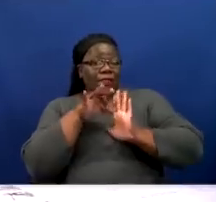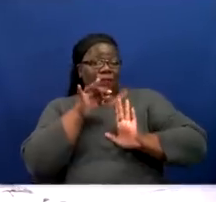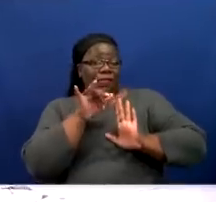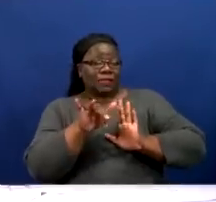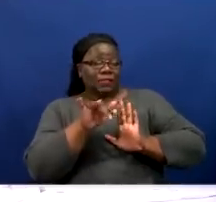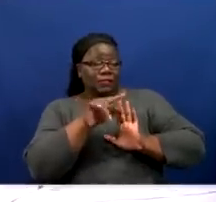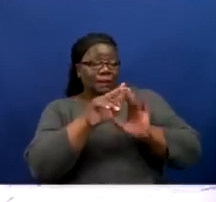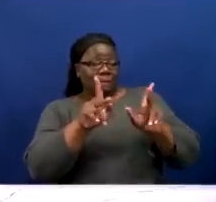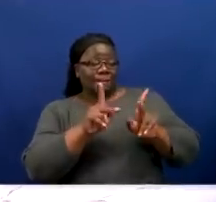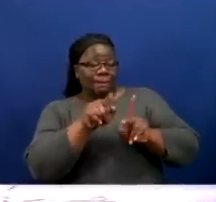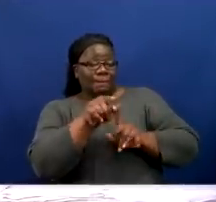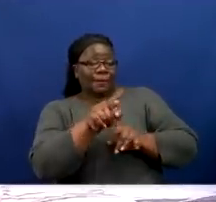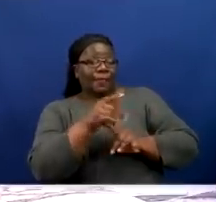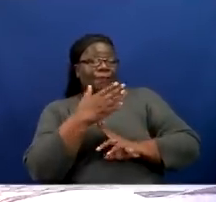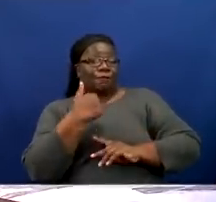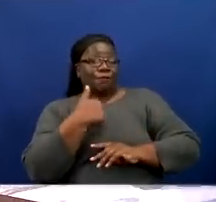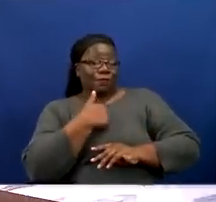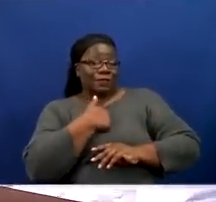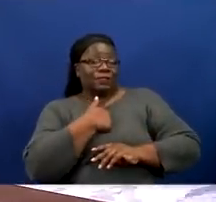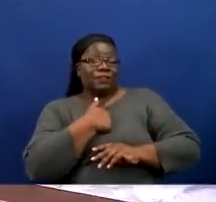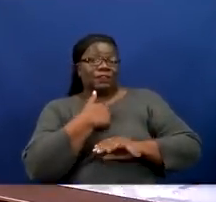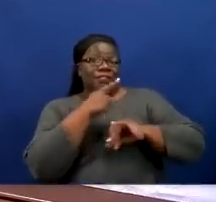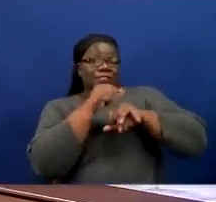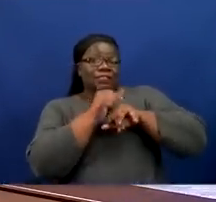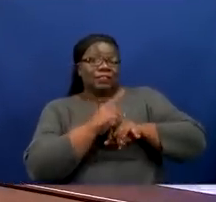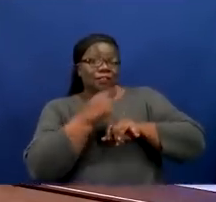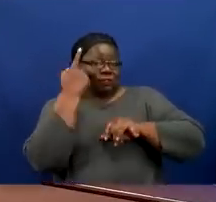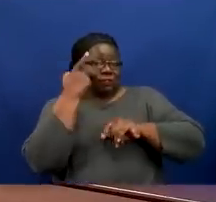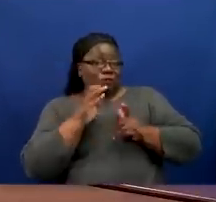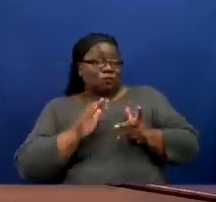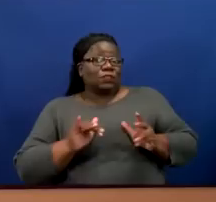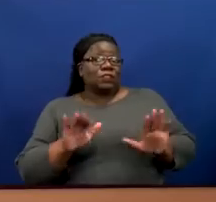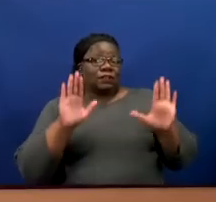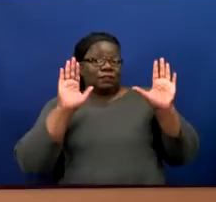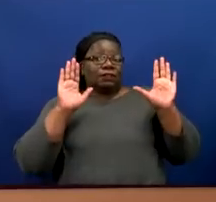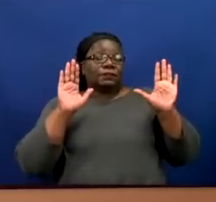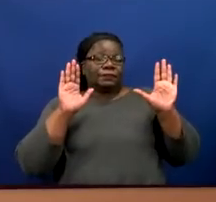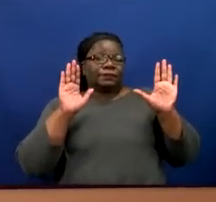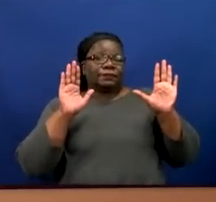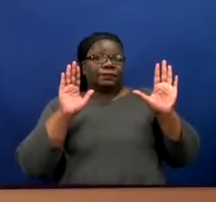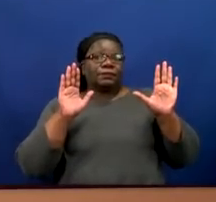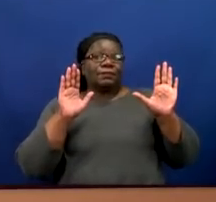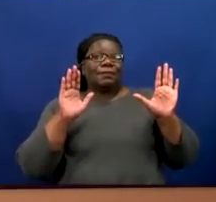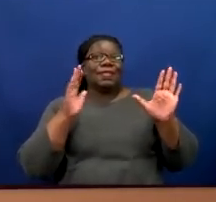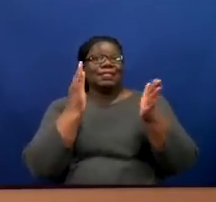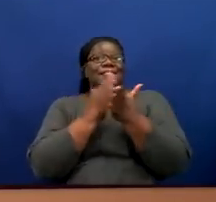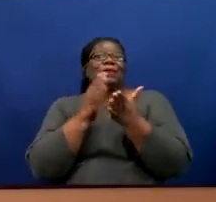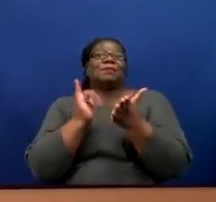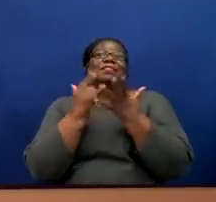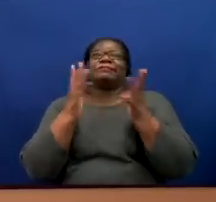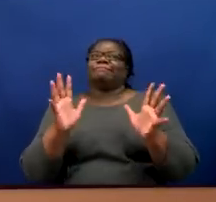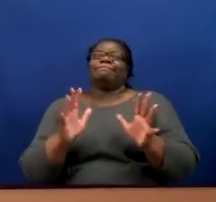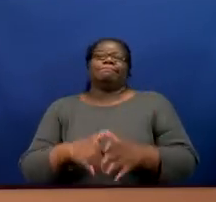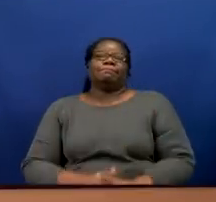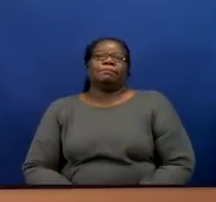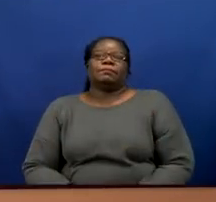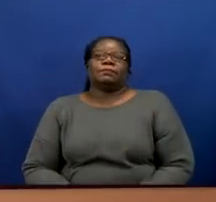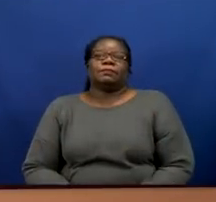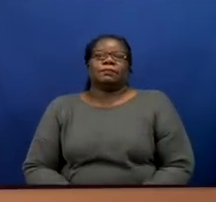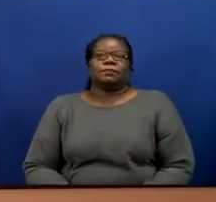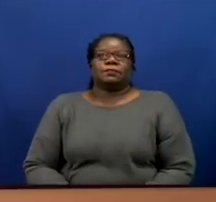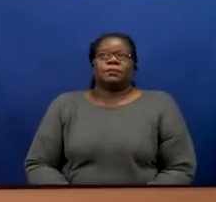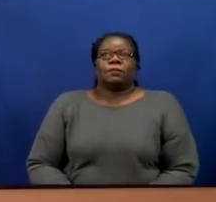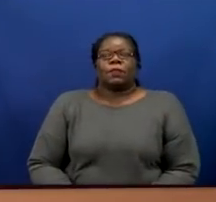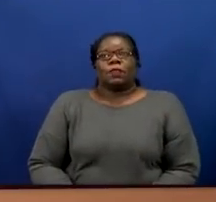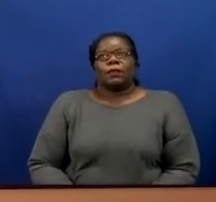myself as a temple for sacrifices. Stop right there. That's enough. Praise God for his holy